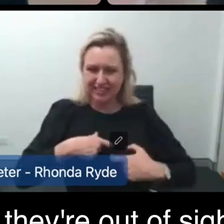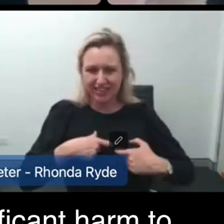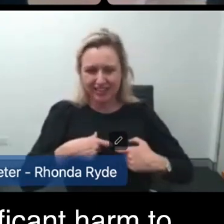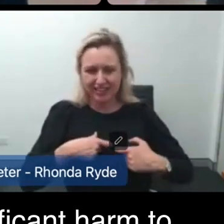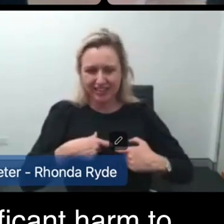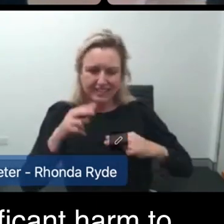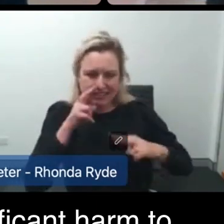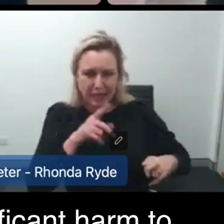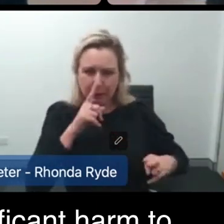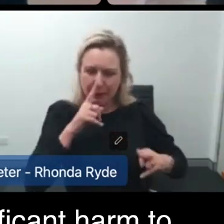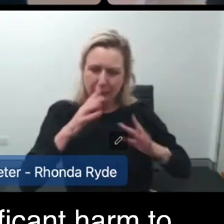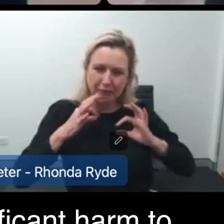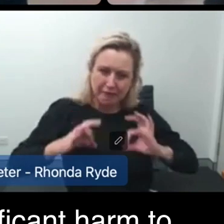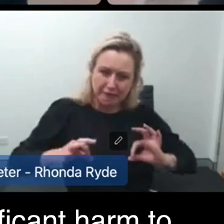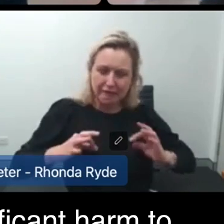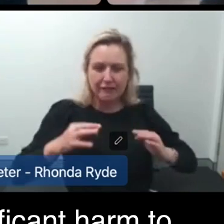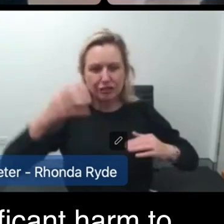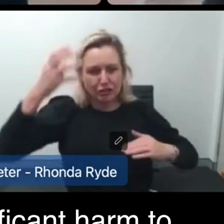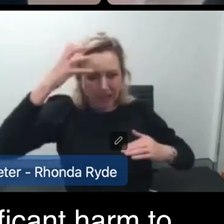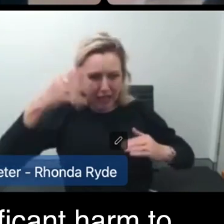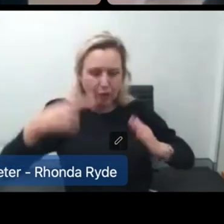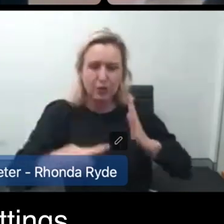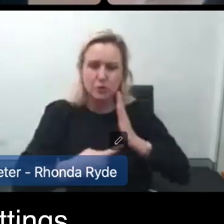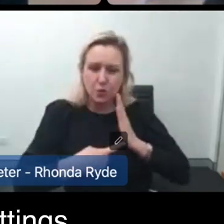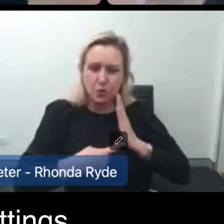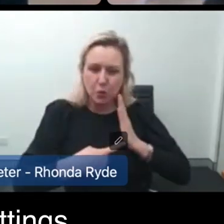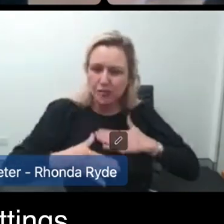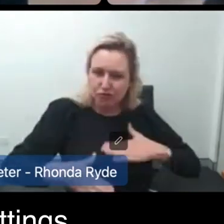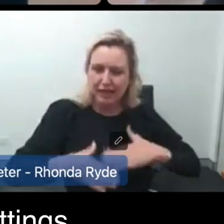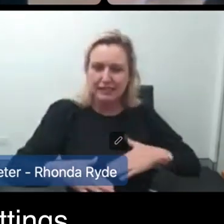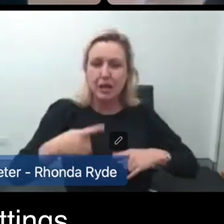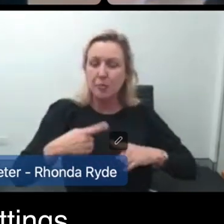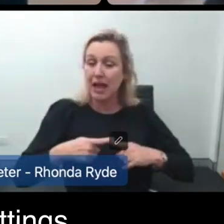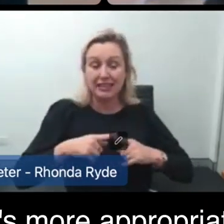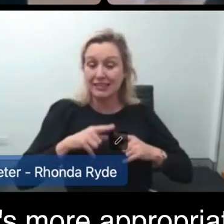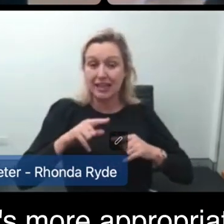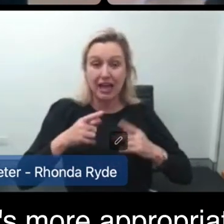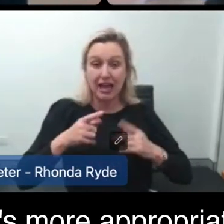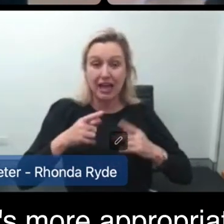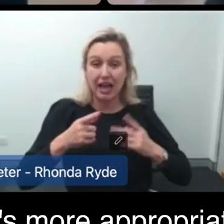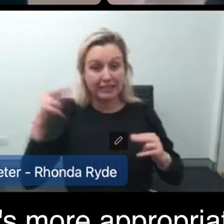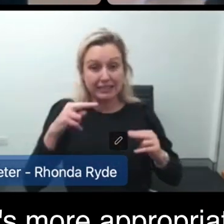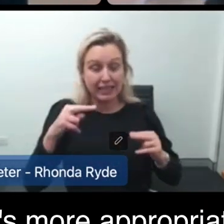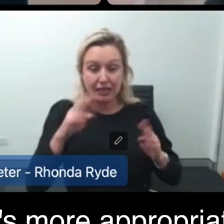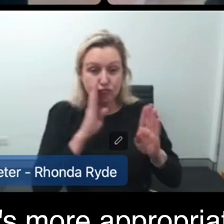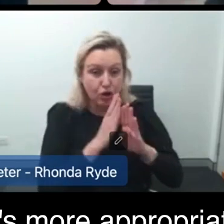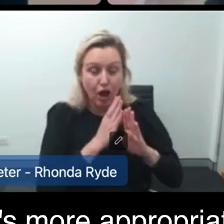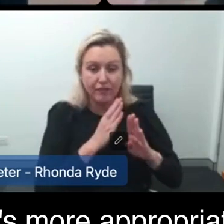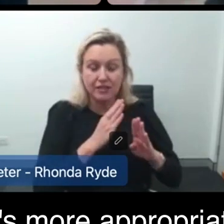sight, there's potential for significant harm to occur in those settings. But other people are saying, no, it's